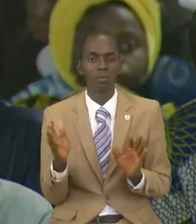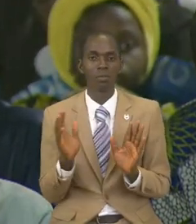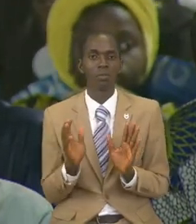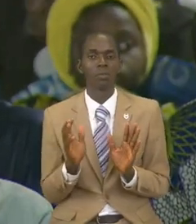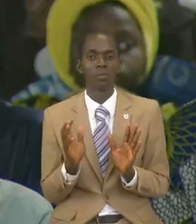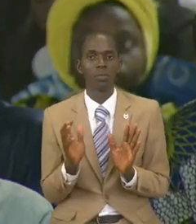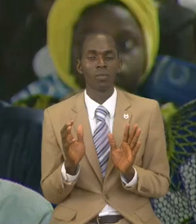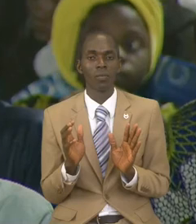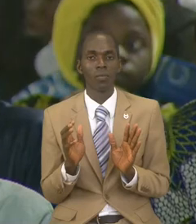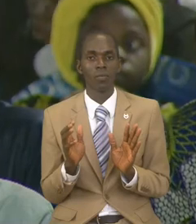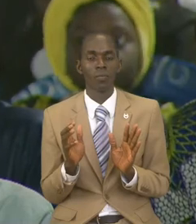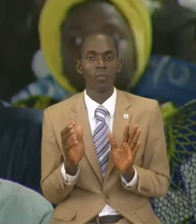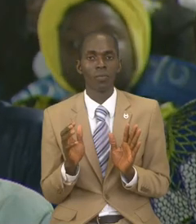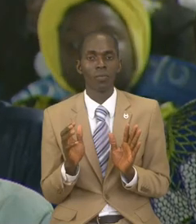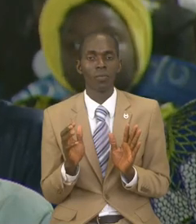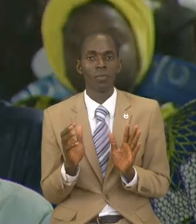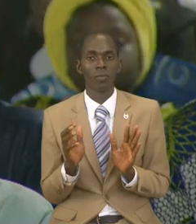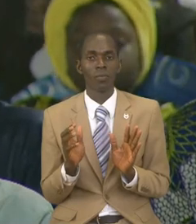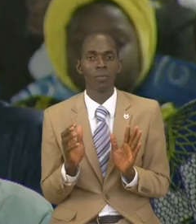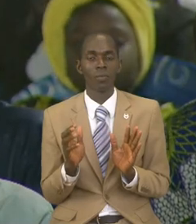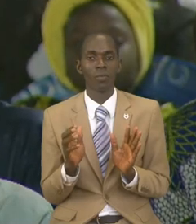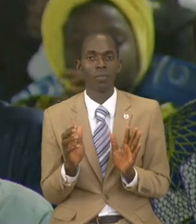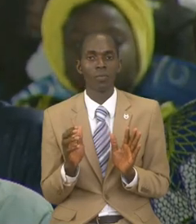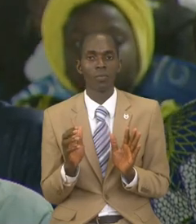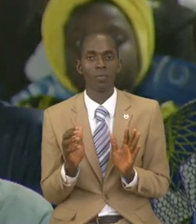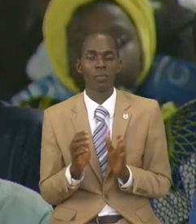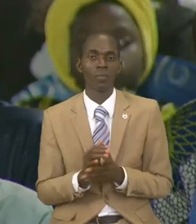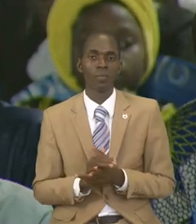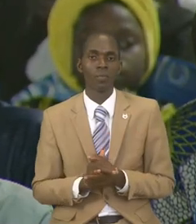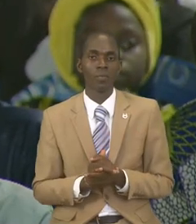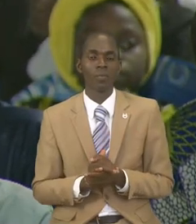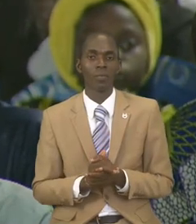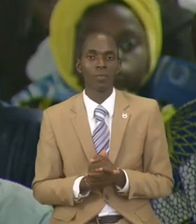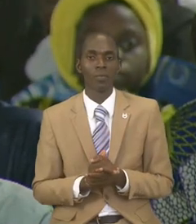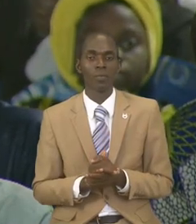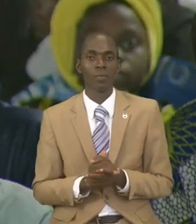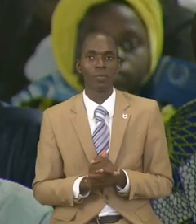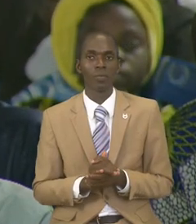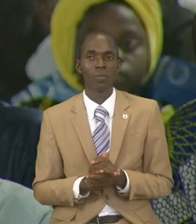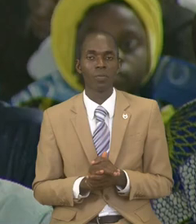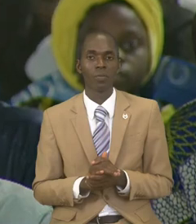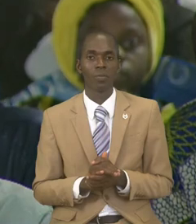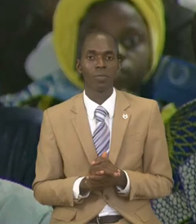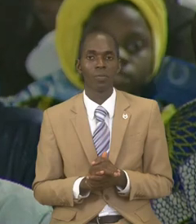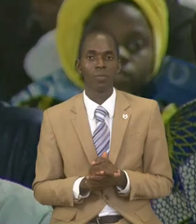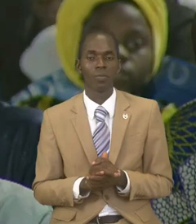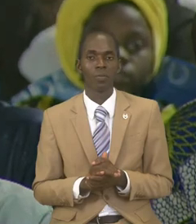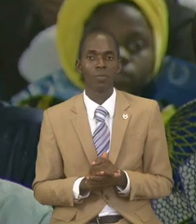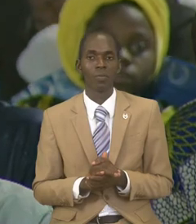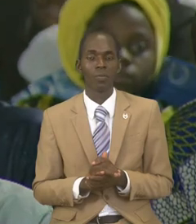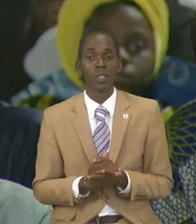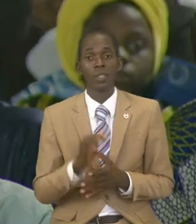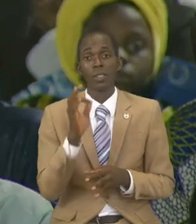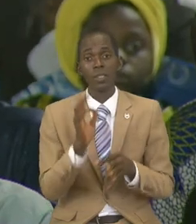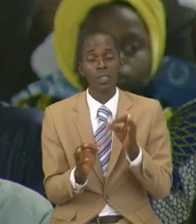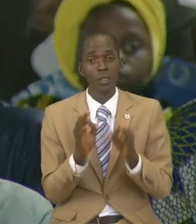Let's move around quickly. Don't pass by anyone.